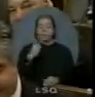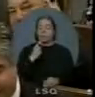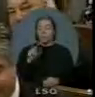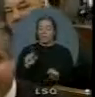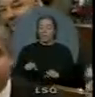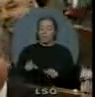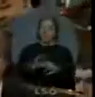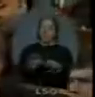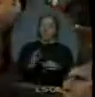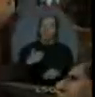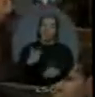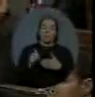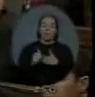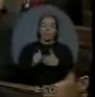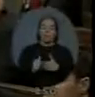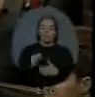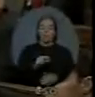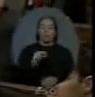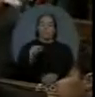of the Government in the Senate under the Liberals